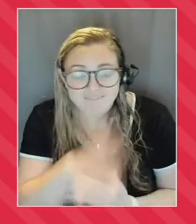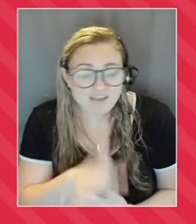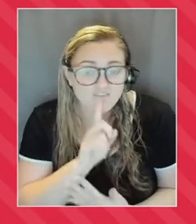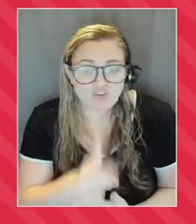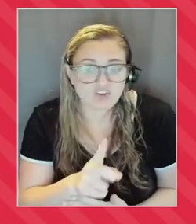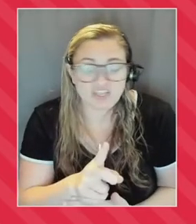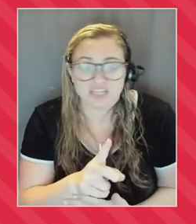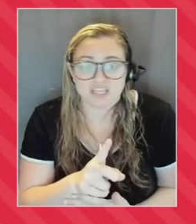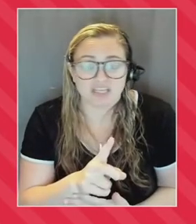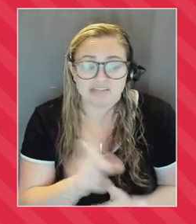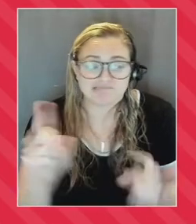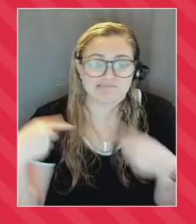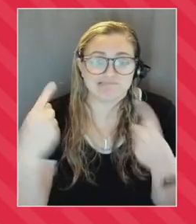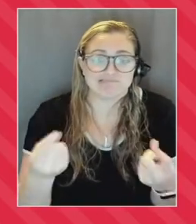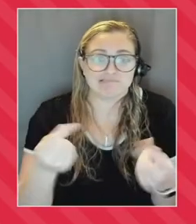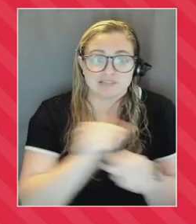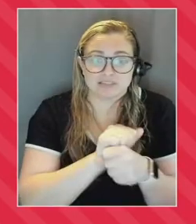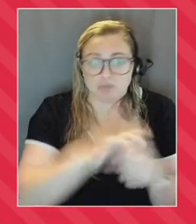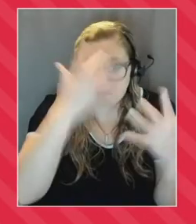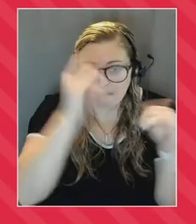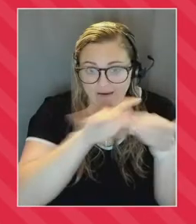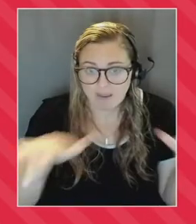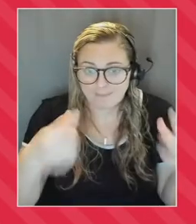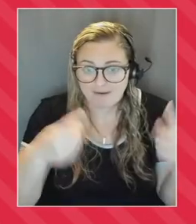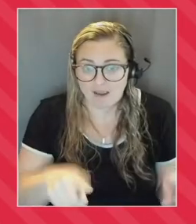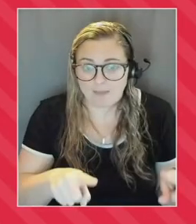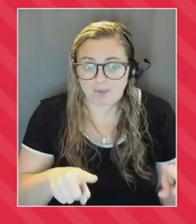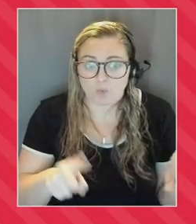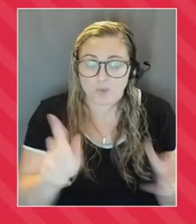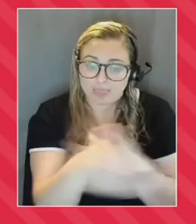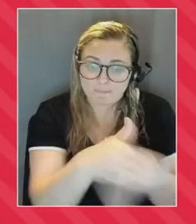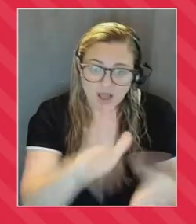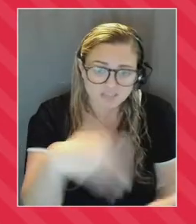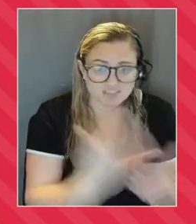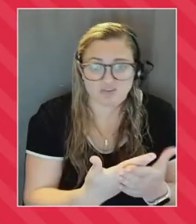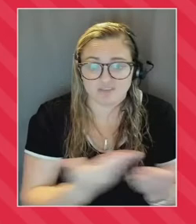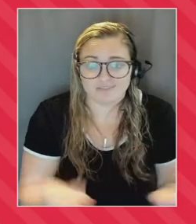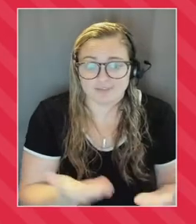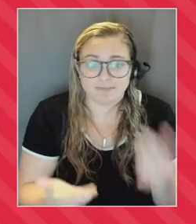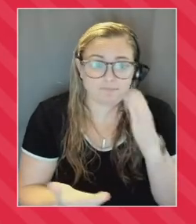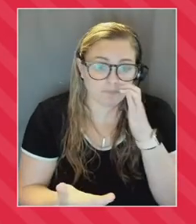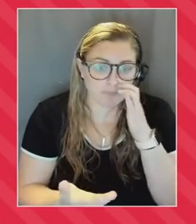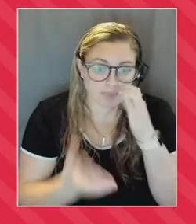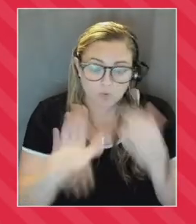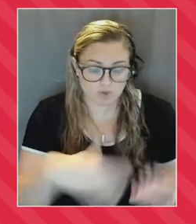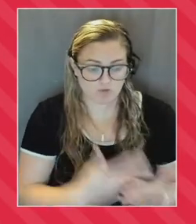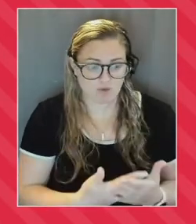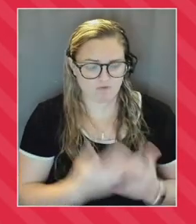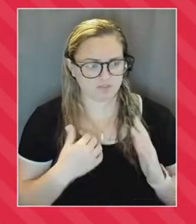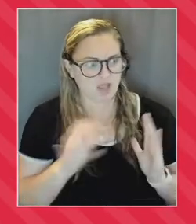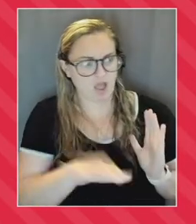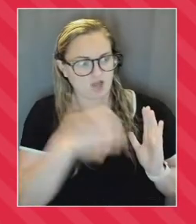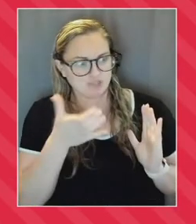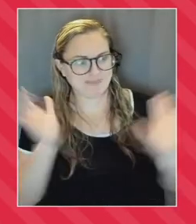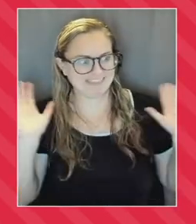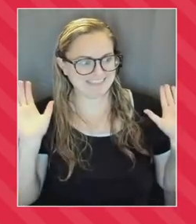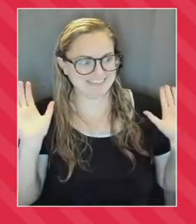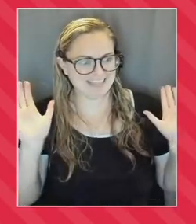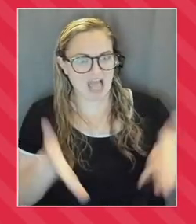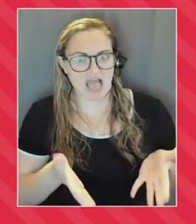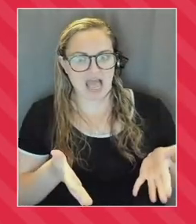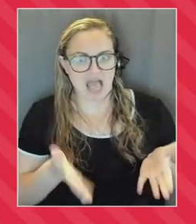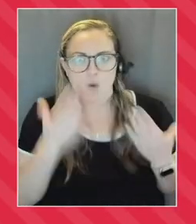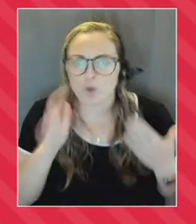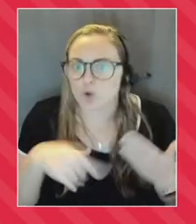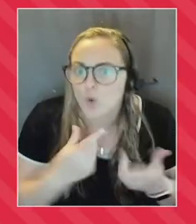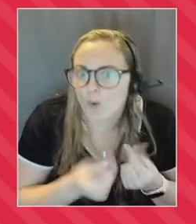that until the pandemic when those boxes were giving me, honest to God's truth. And when it arrived, it kind of felt like Christmas because I didn't know, like, what we're going to get.